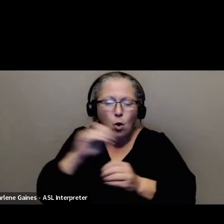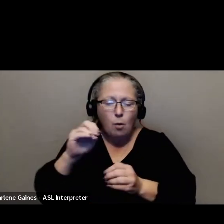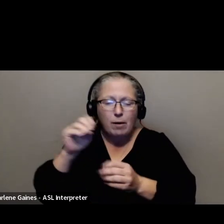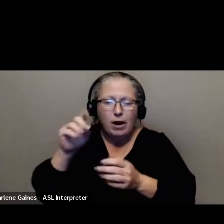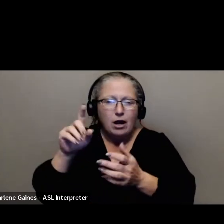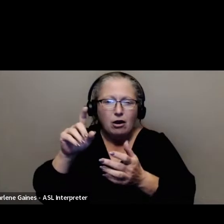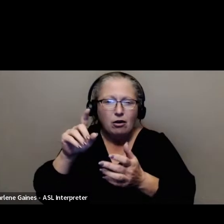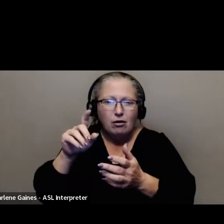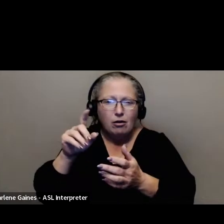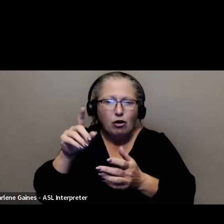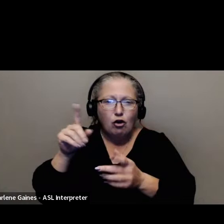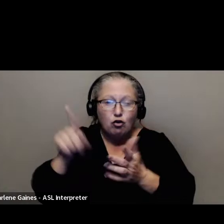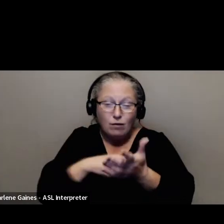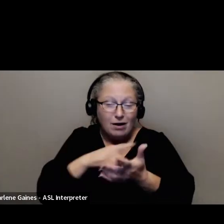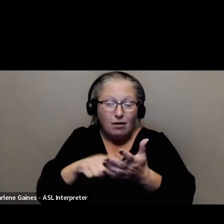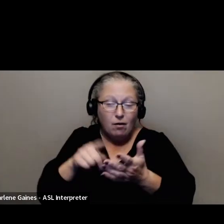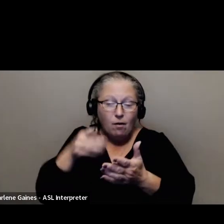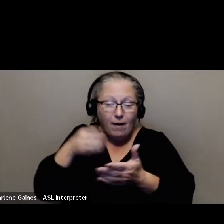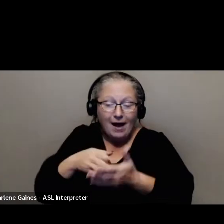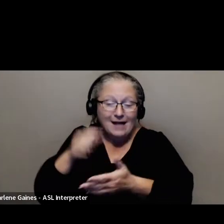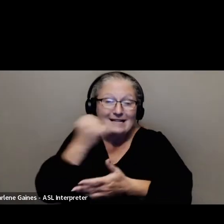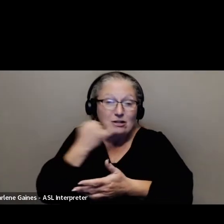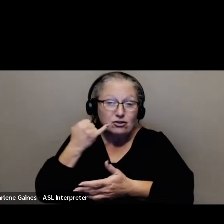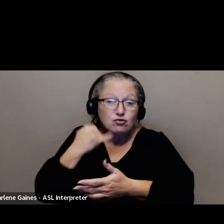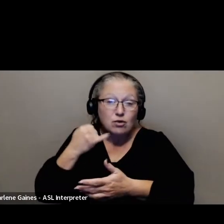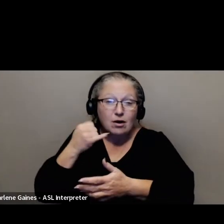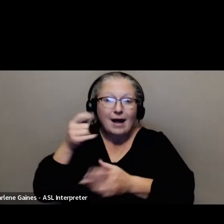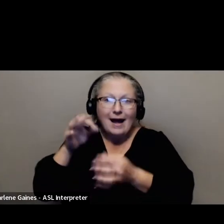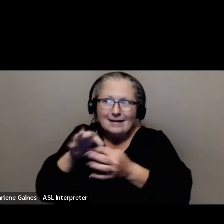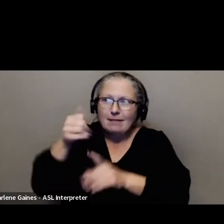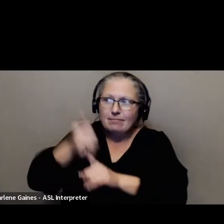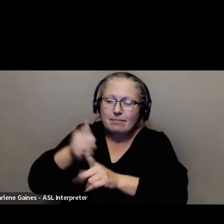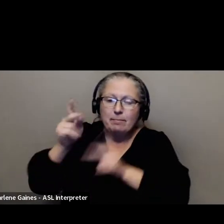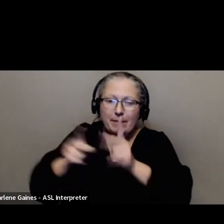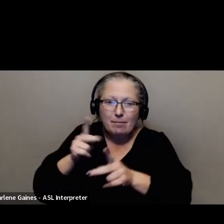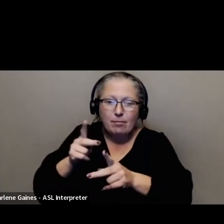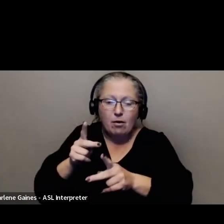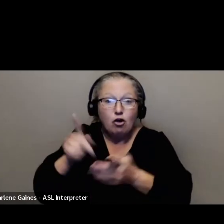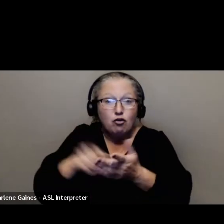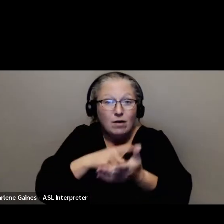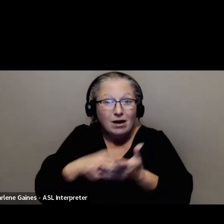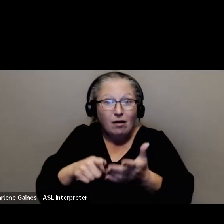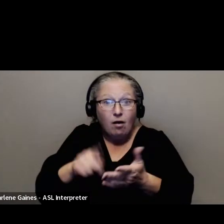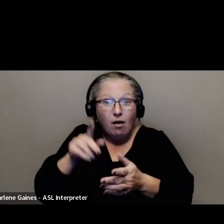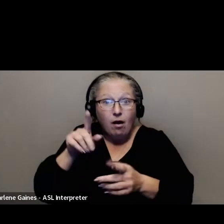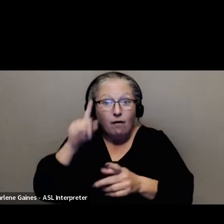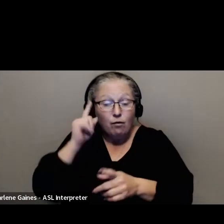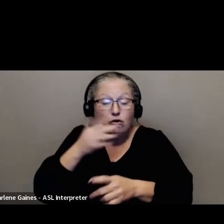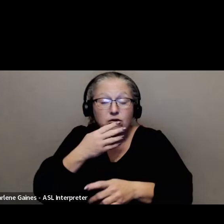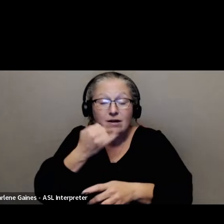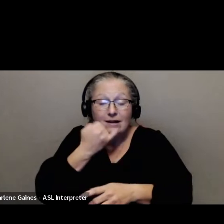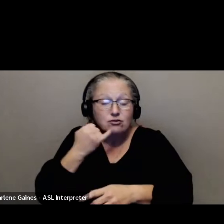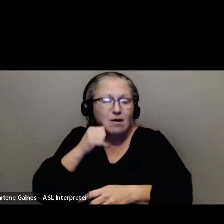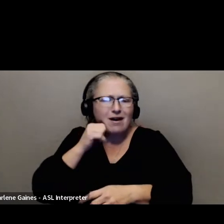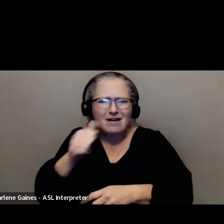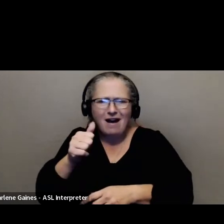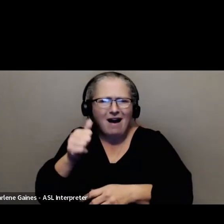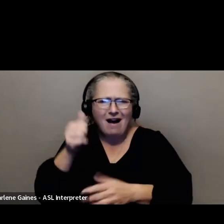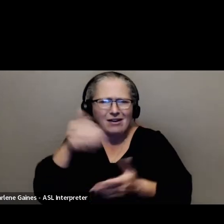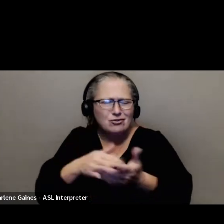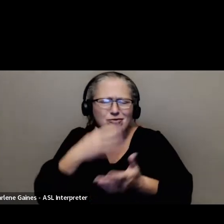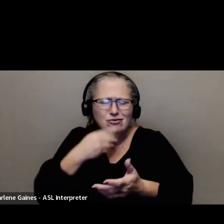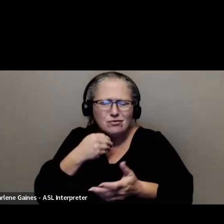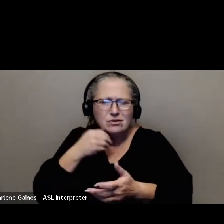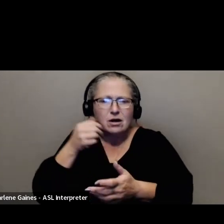Israel than its own people. Being critical of Israel is not anti-Semitic. Denying Israel as a sovereign Jewish